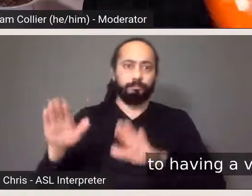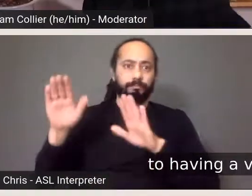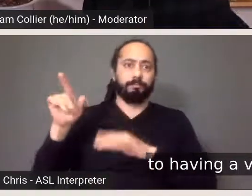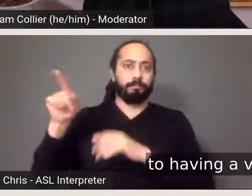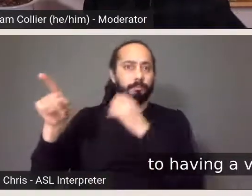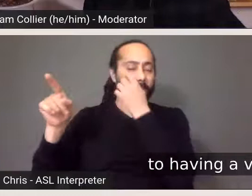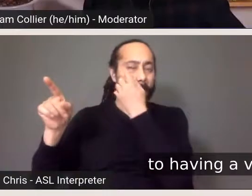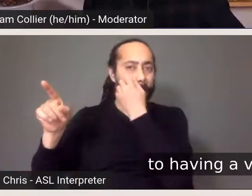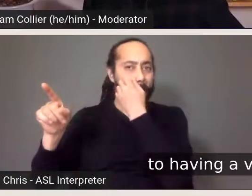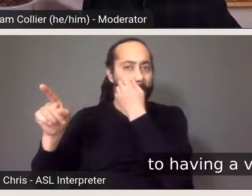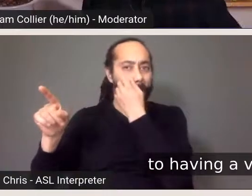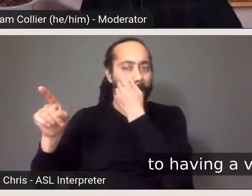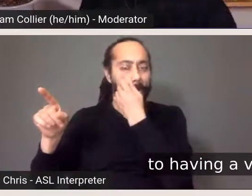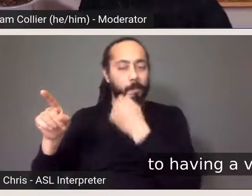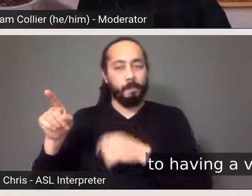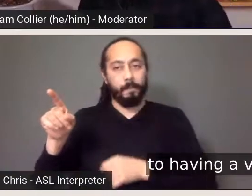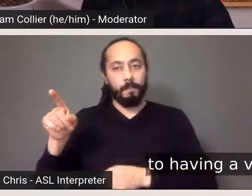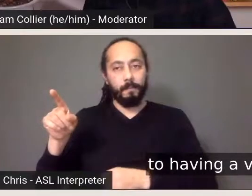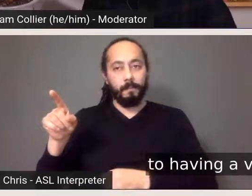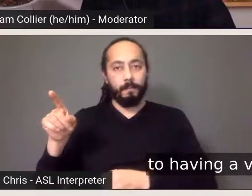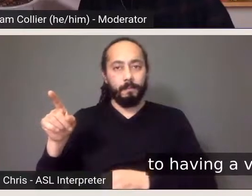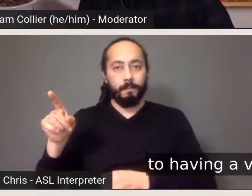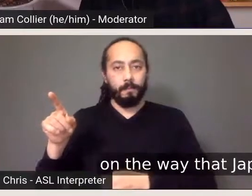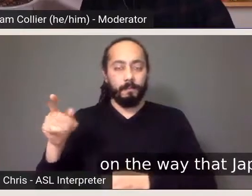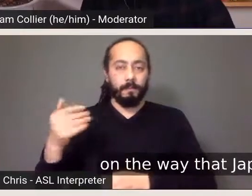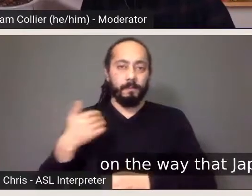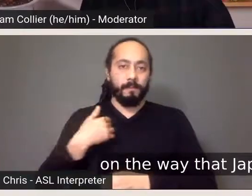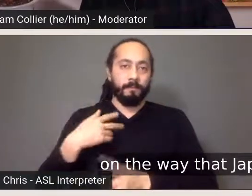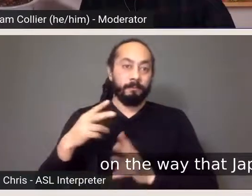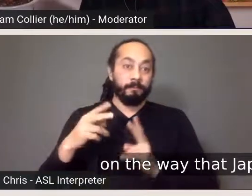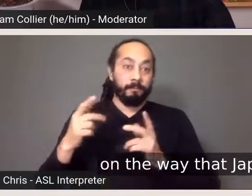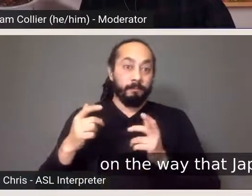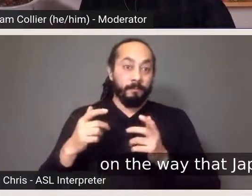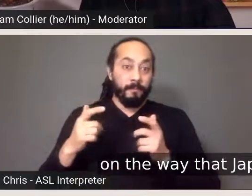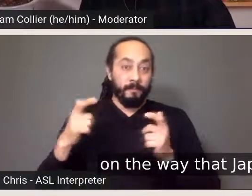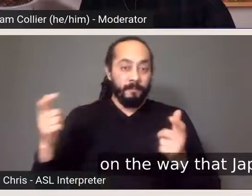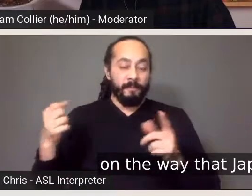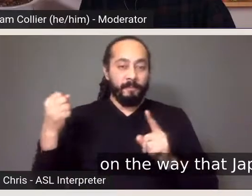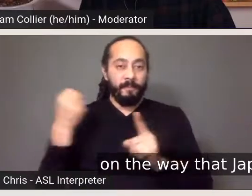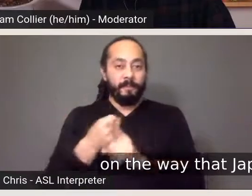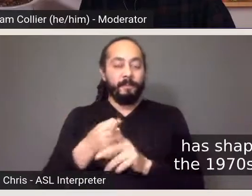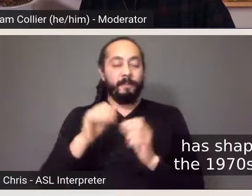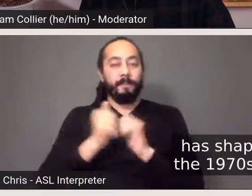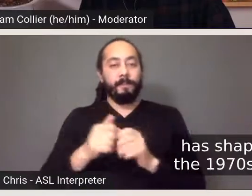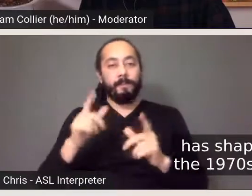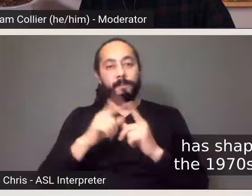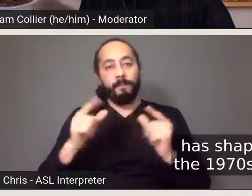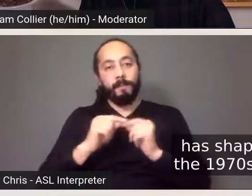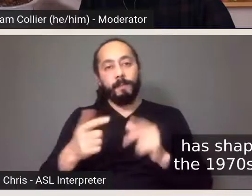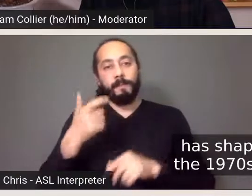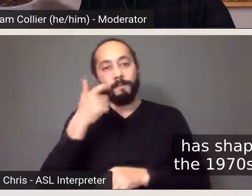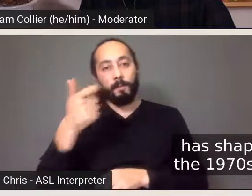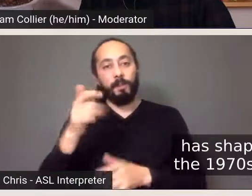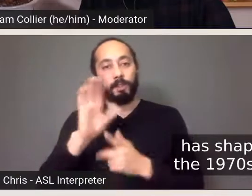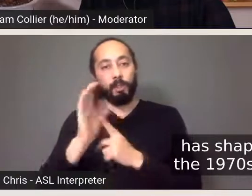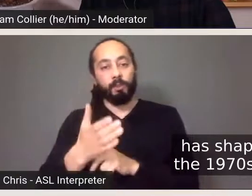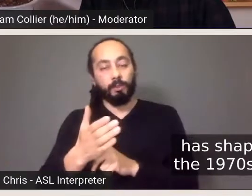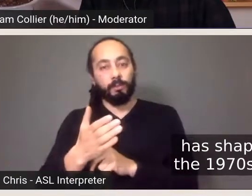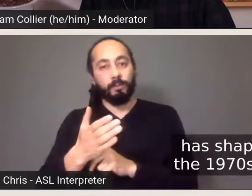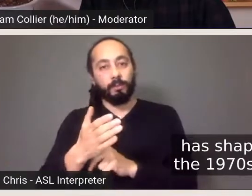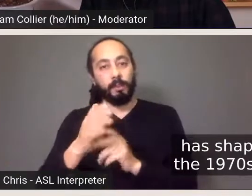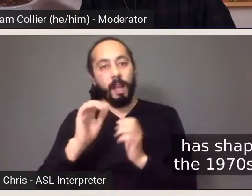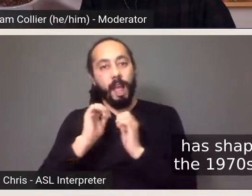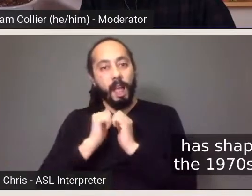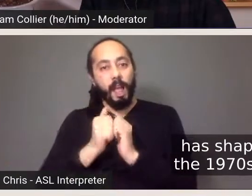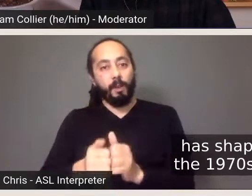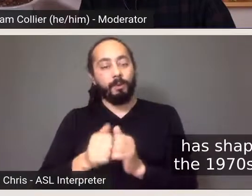way to having a very large impact on the way that Japanese viewing culture has shaped in kind of